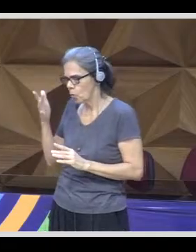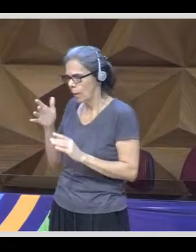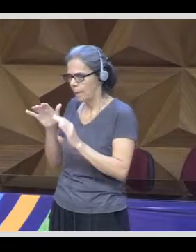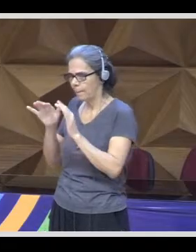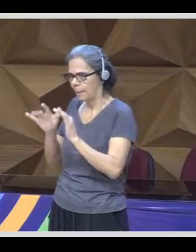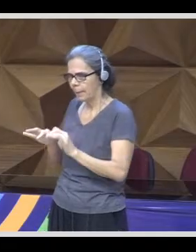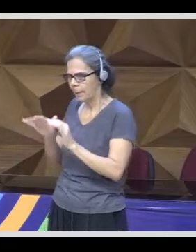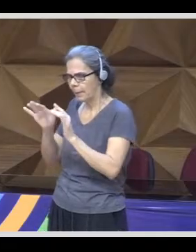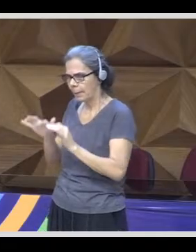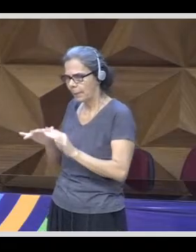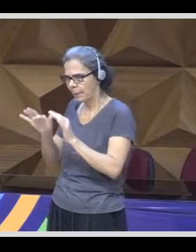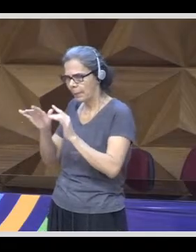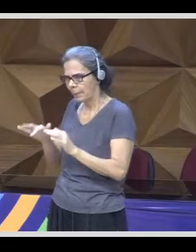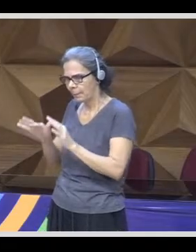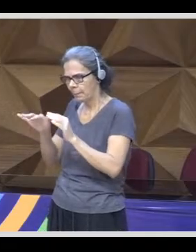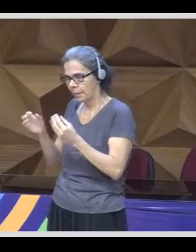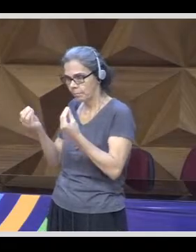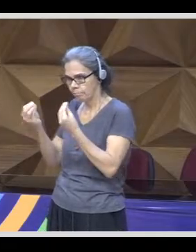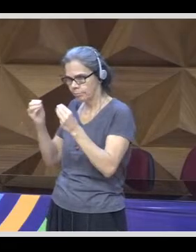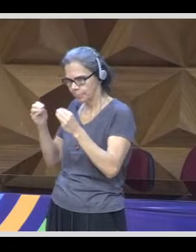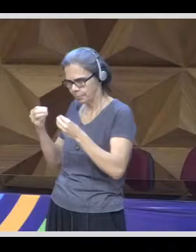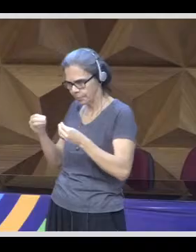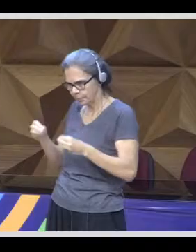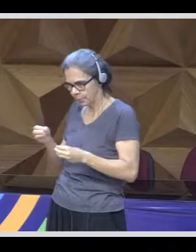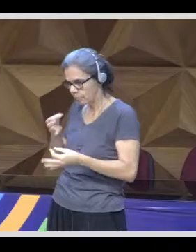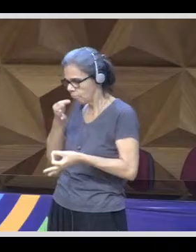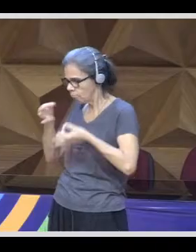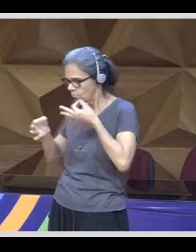usually these people who follow these